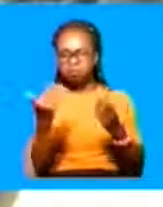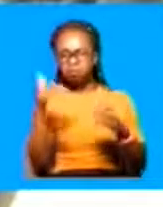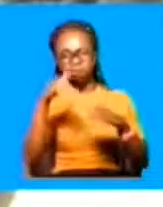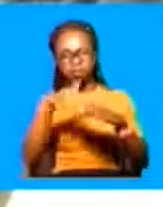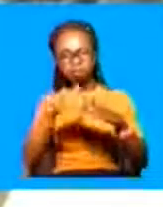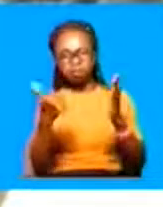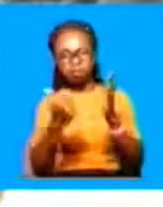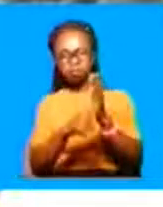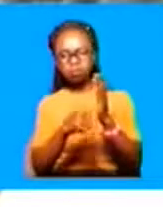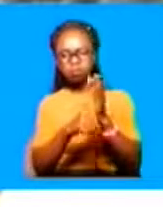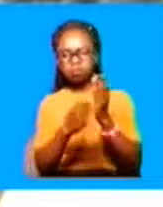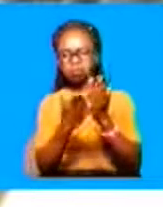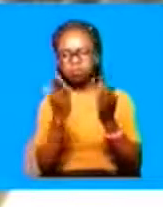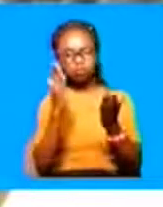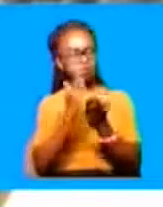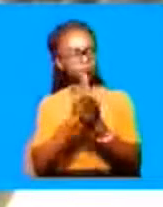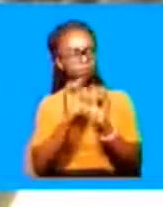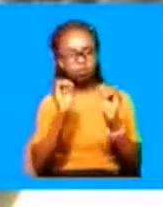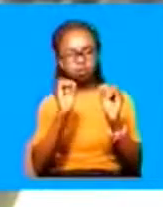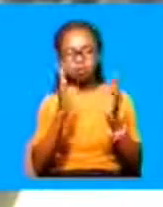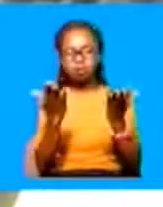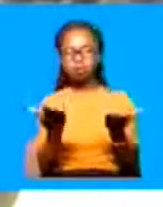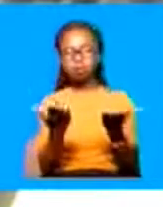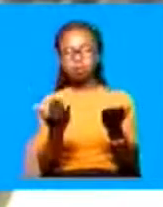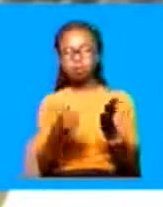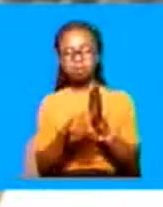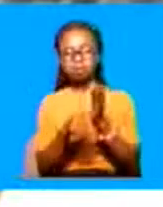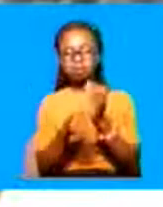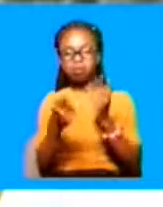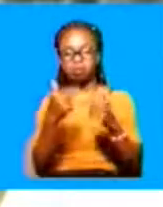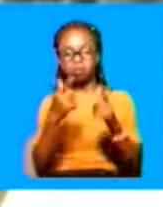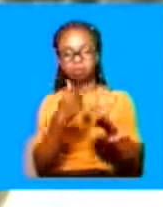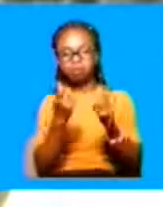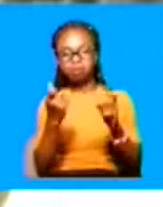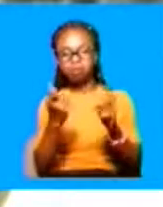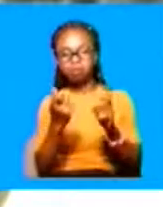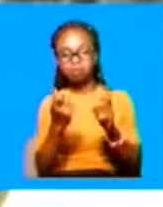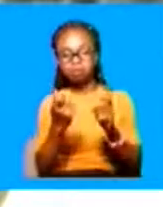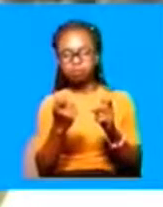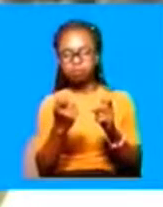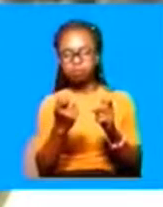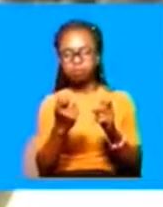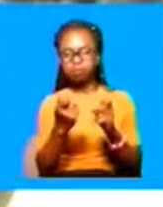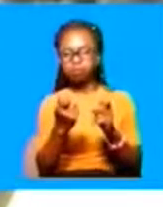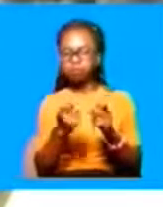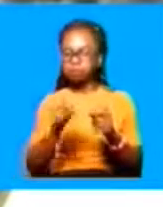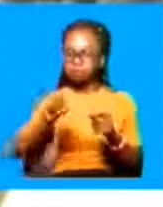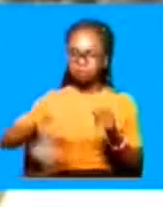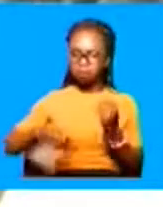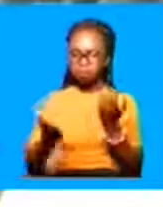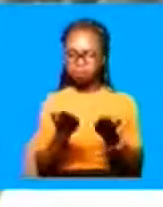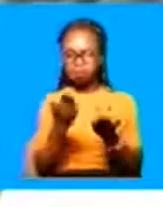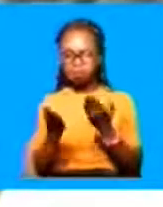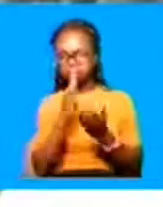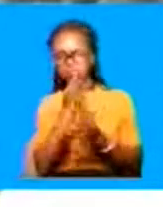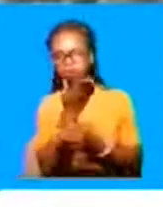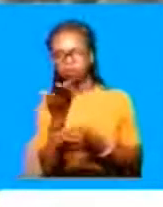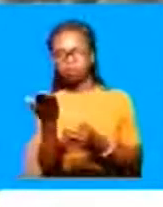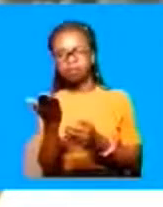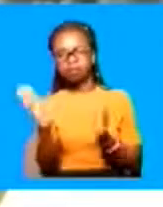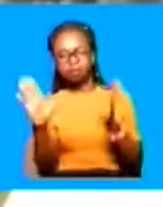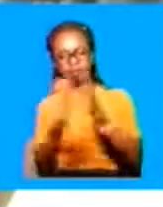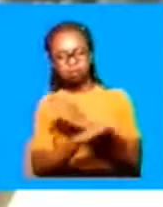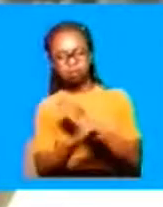and you are not sure where she hurt herself. She is prone to things like rape,